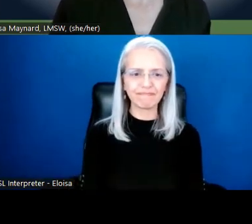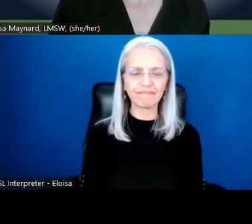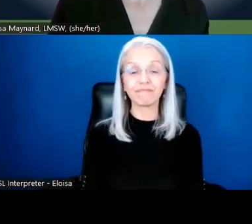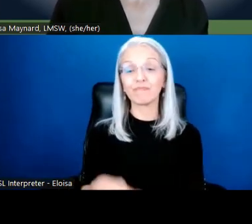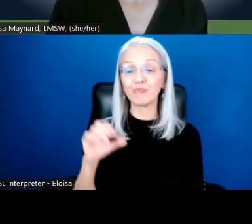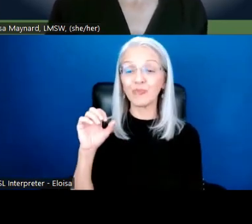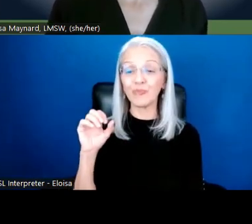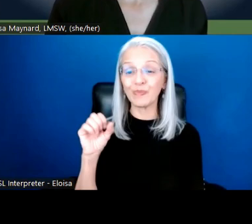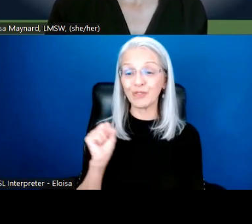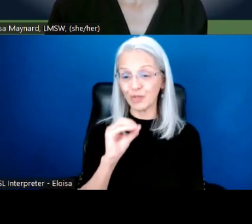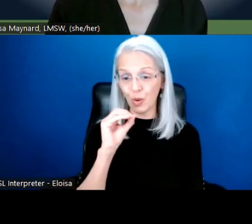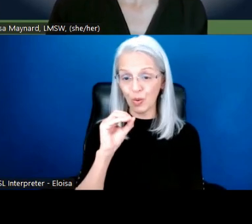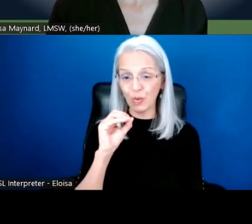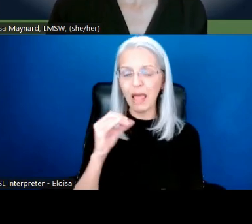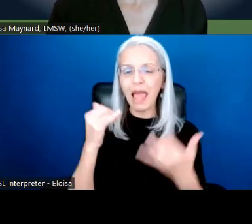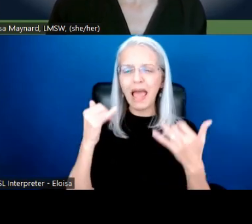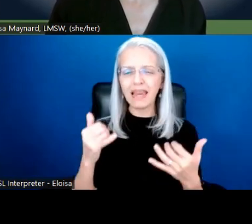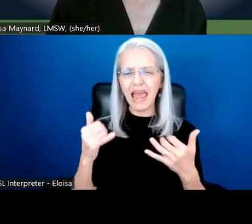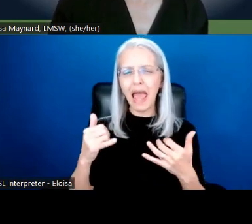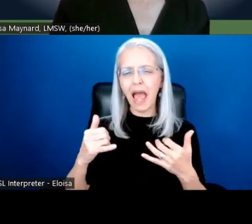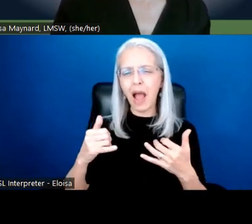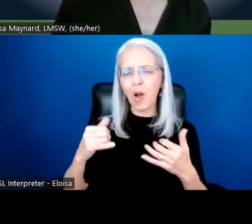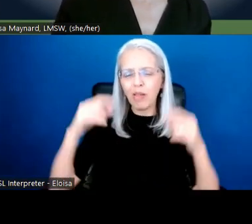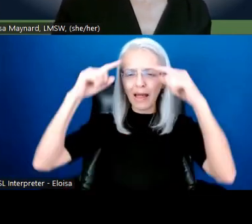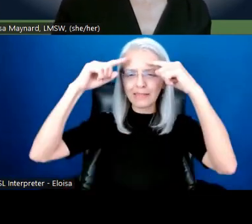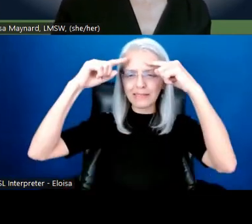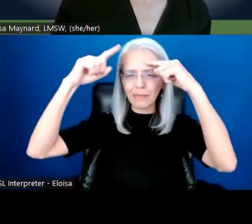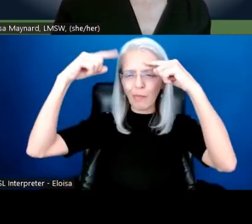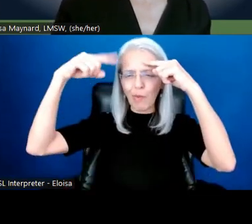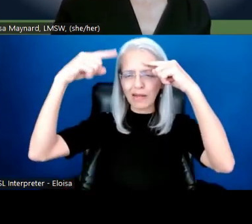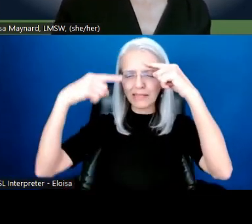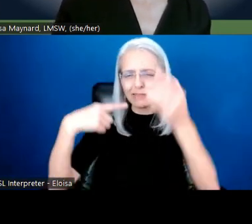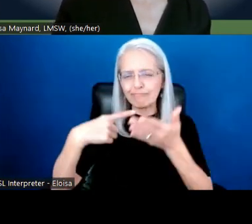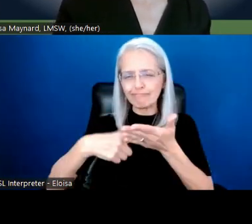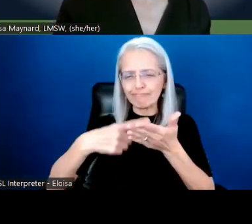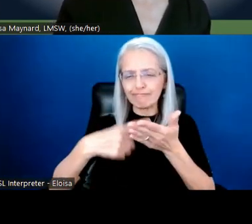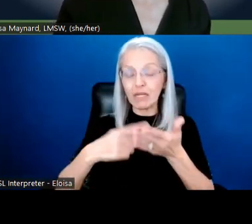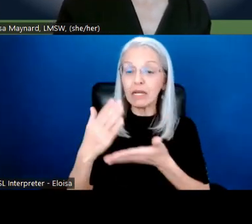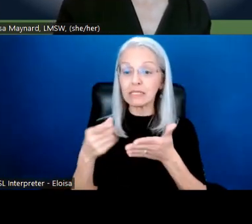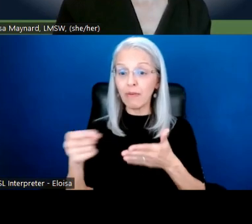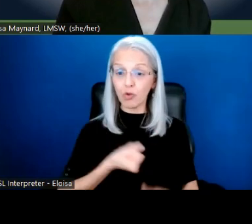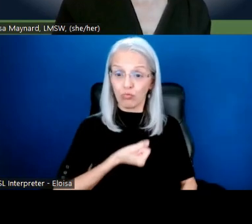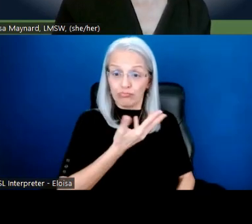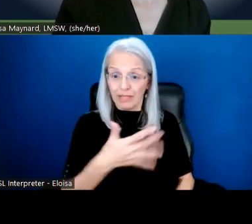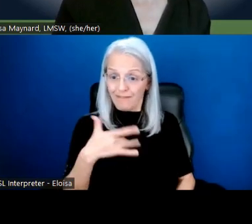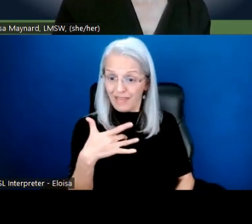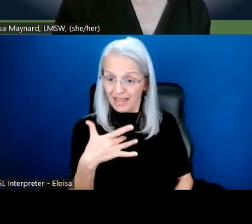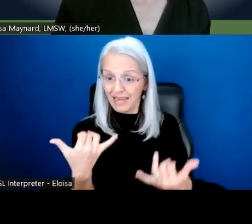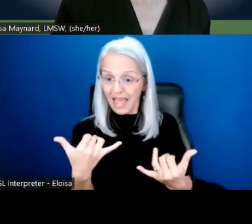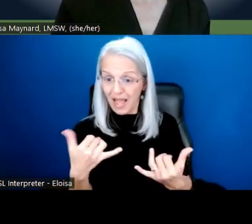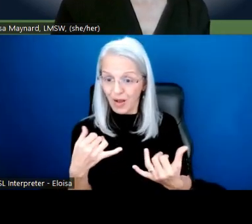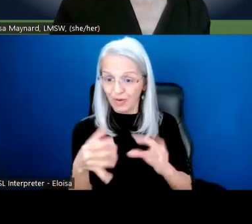So let's process this a little bit. And some of you have already expressed your feelings about this